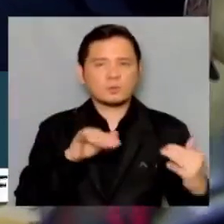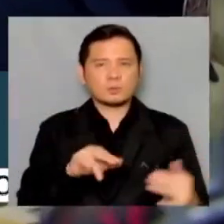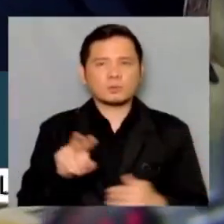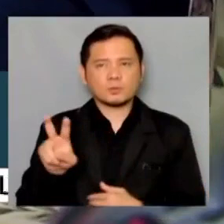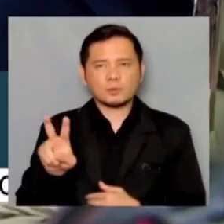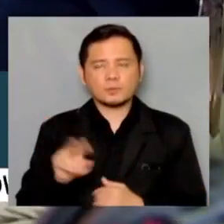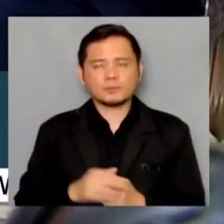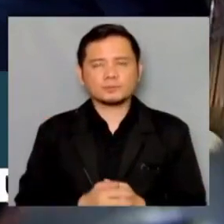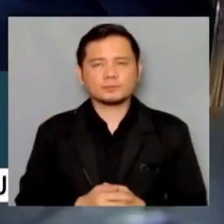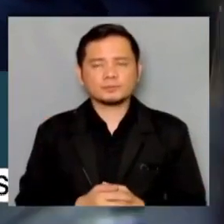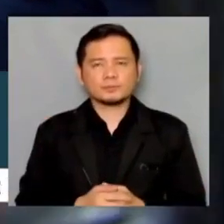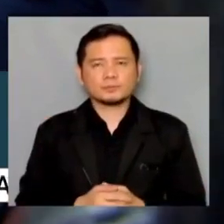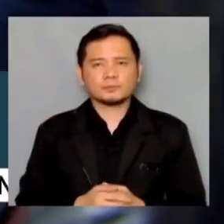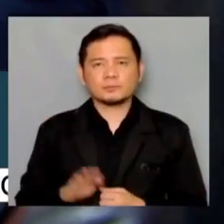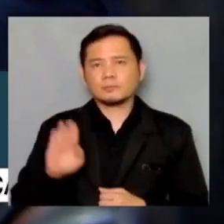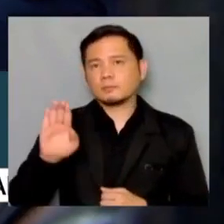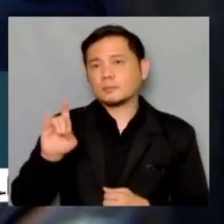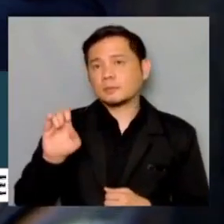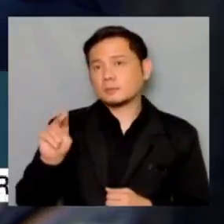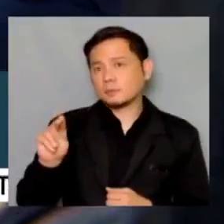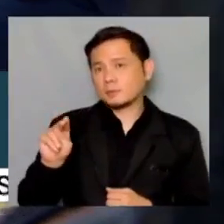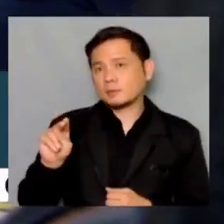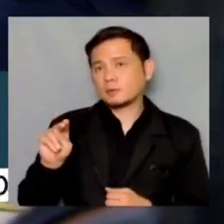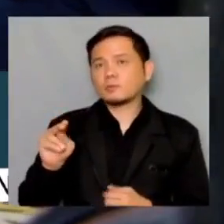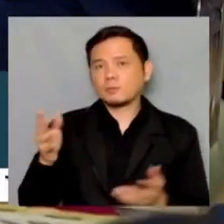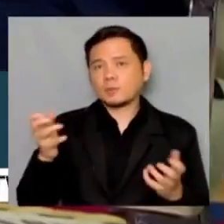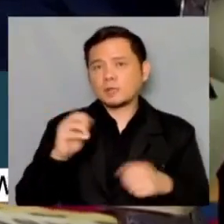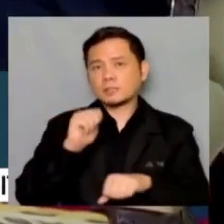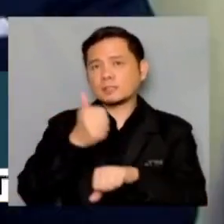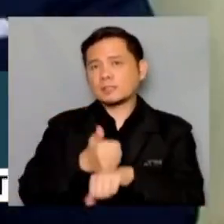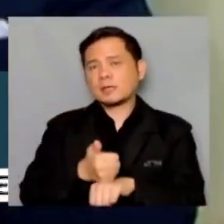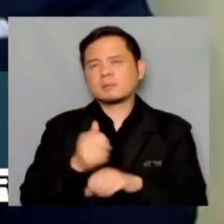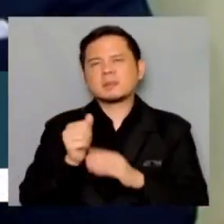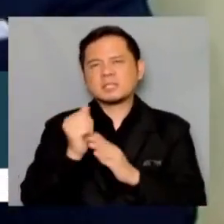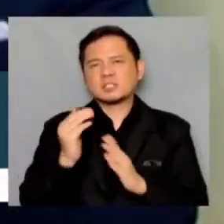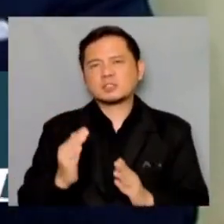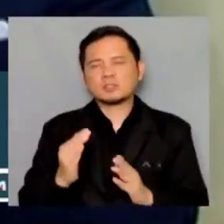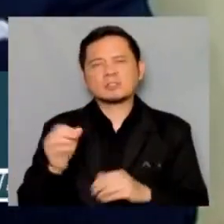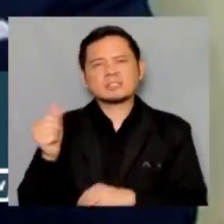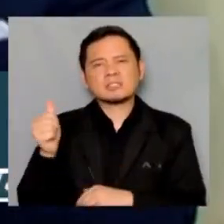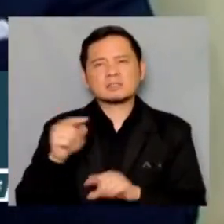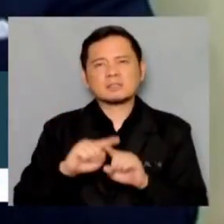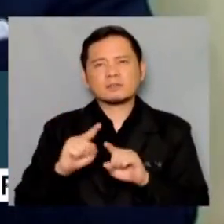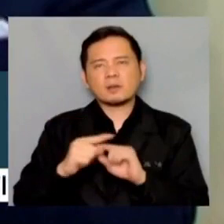Biden had been due to host leaders of the 10-nation Association of Southeast Asian